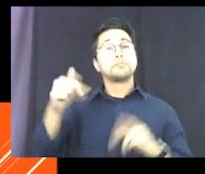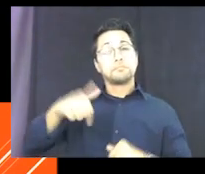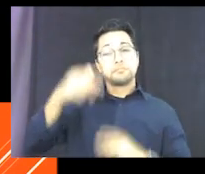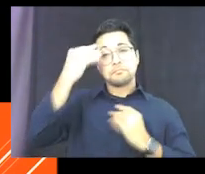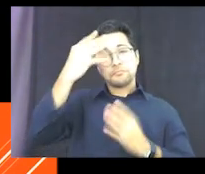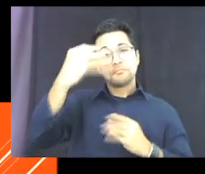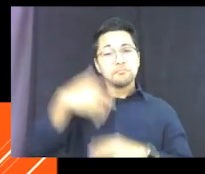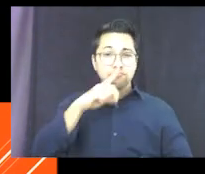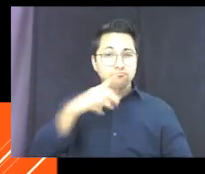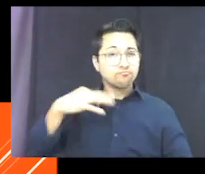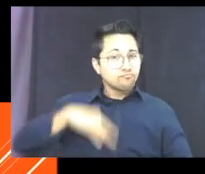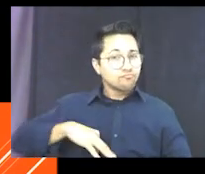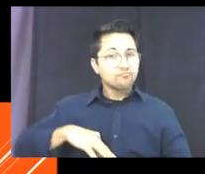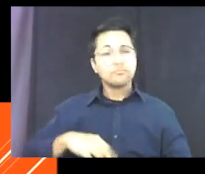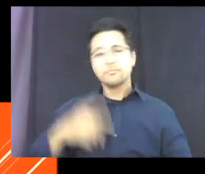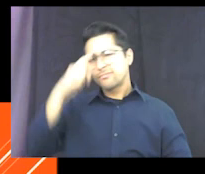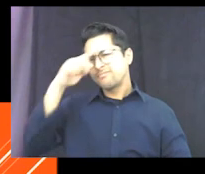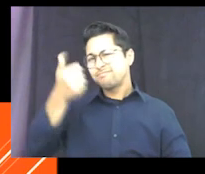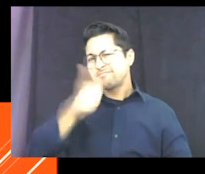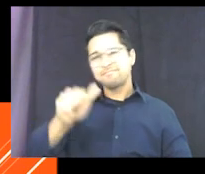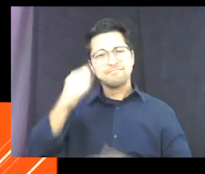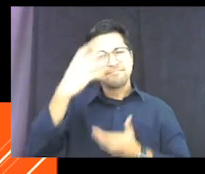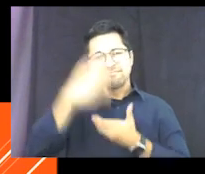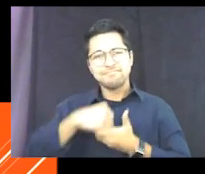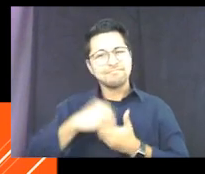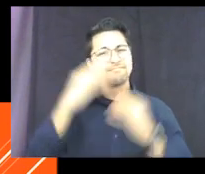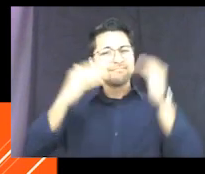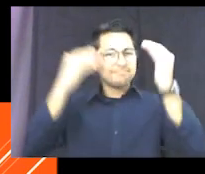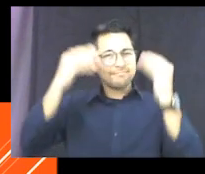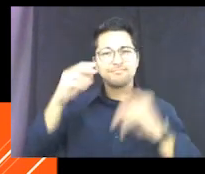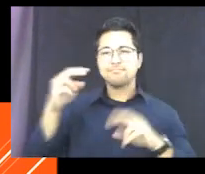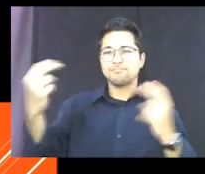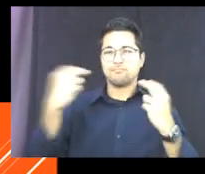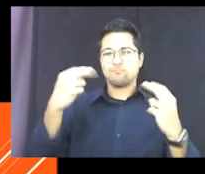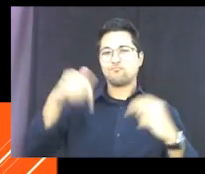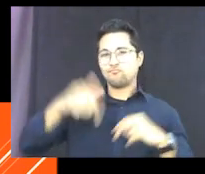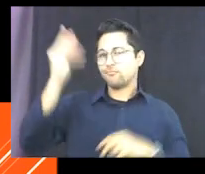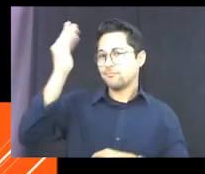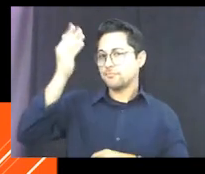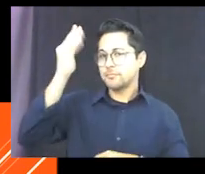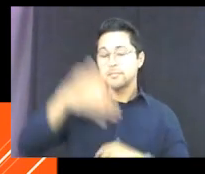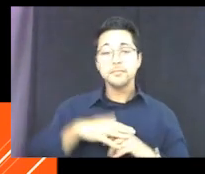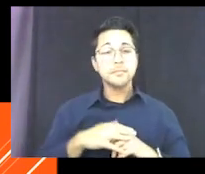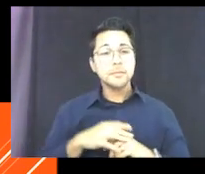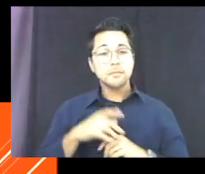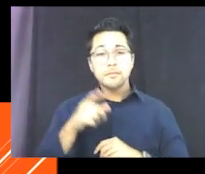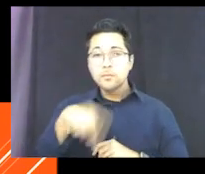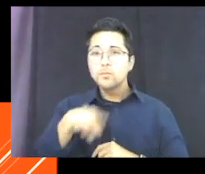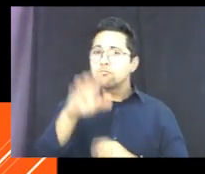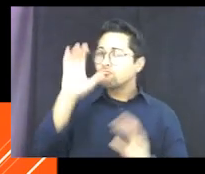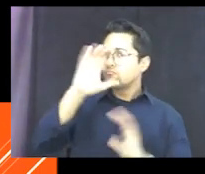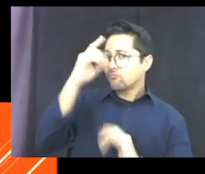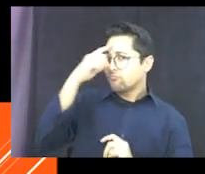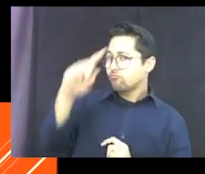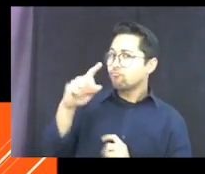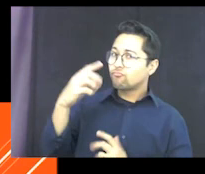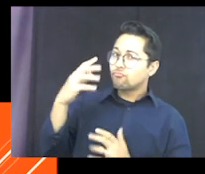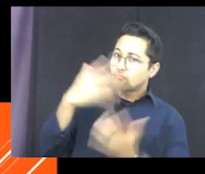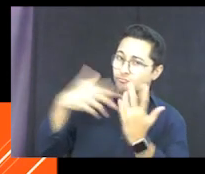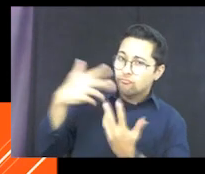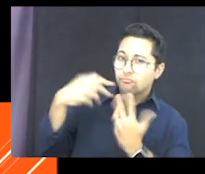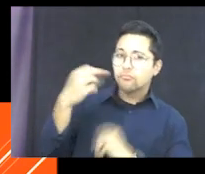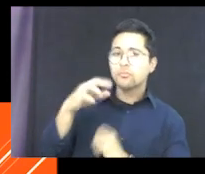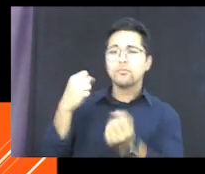is useful for any autistic adult viewing this presentation that is currently looking for a social or support group to